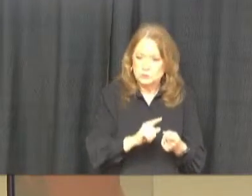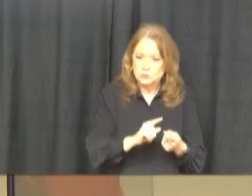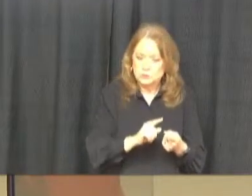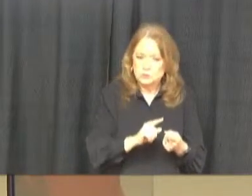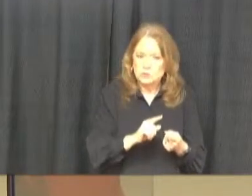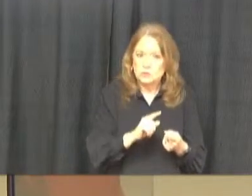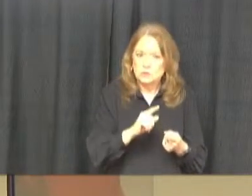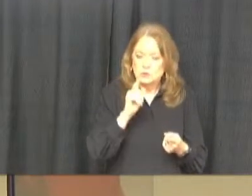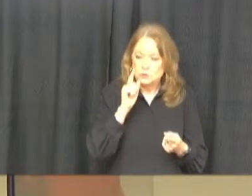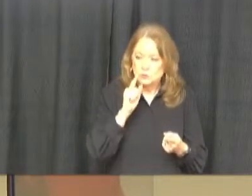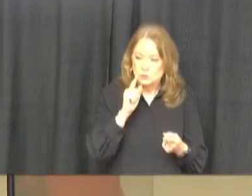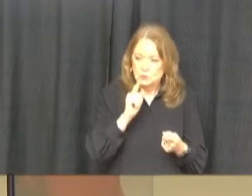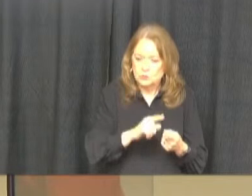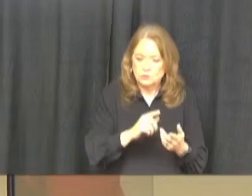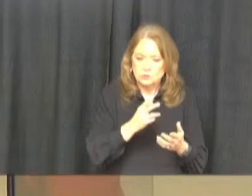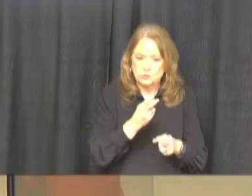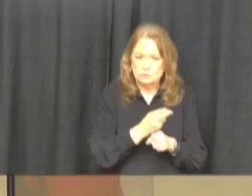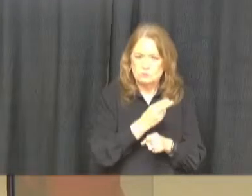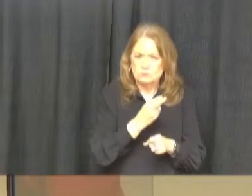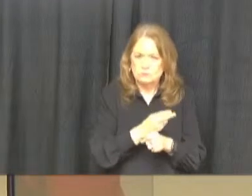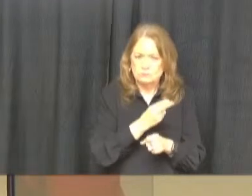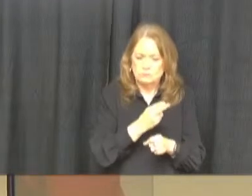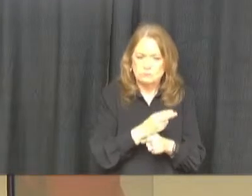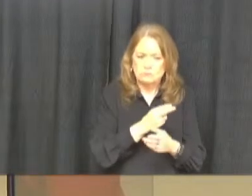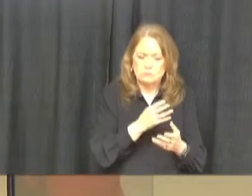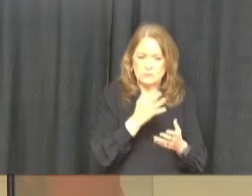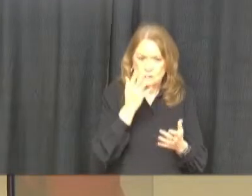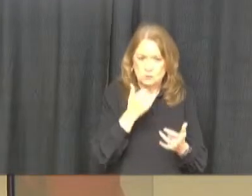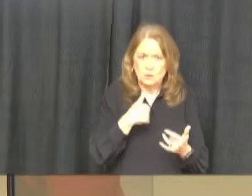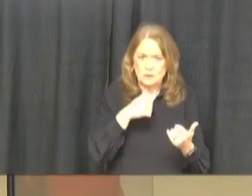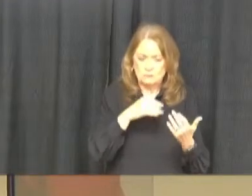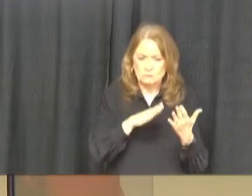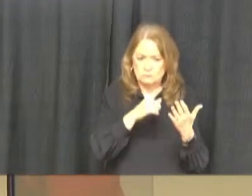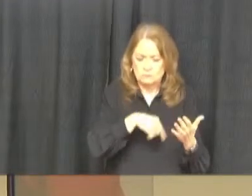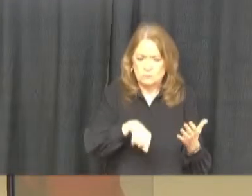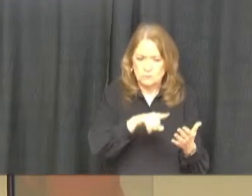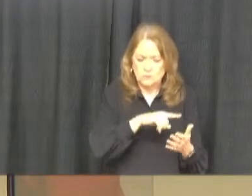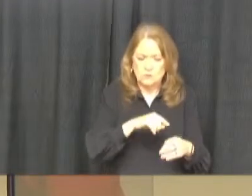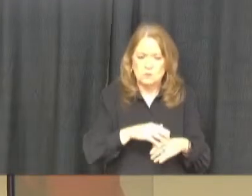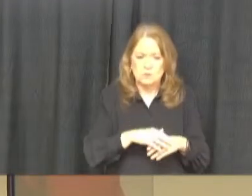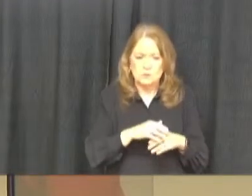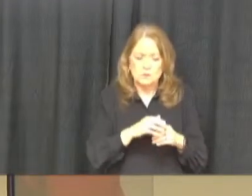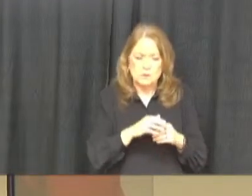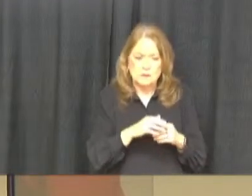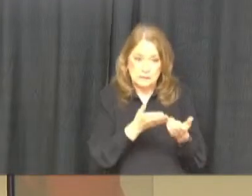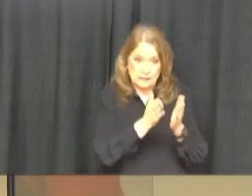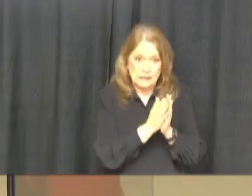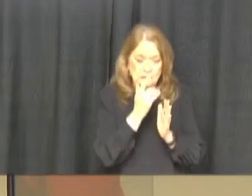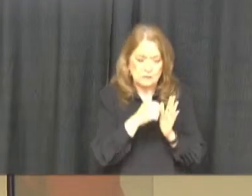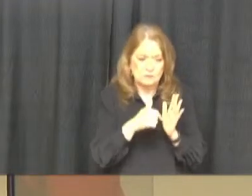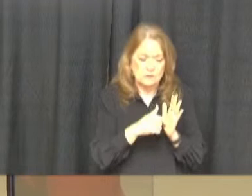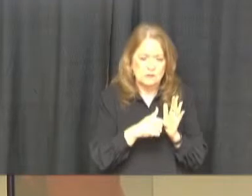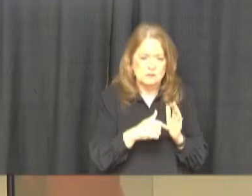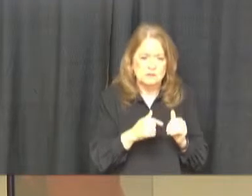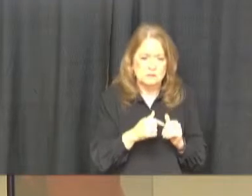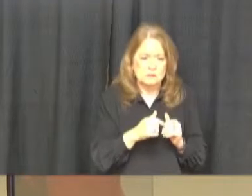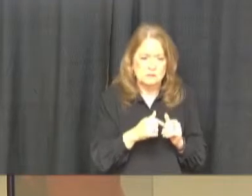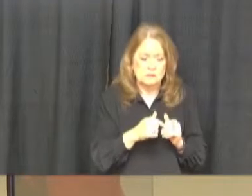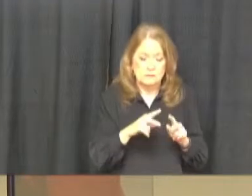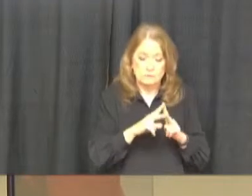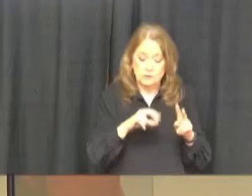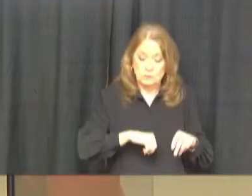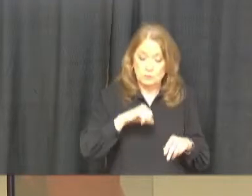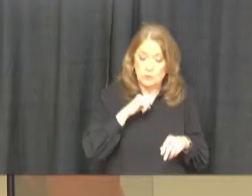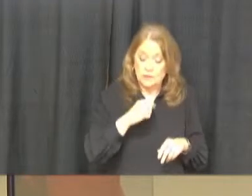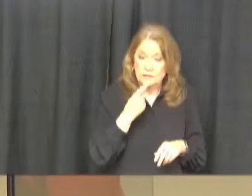only reason that I'm standing here today to approach you with this. I am very proud